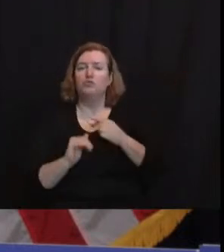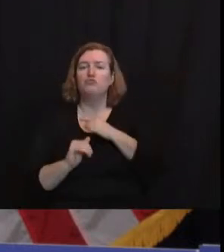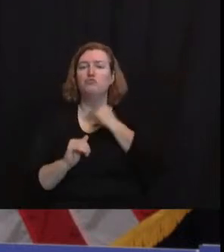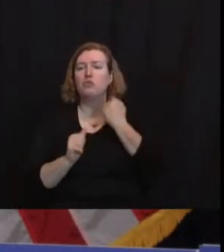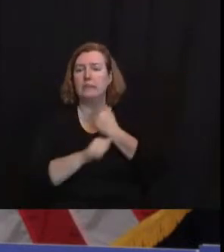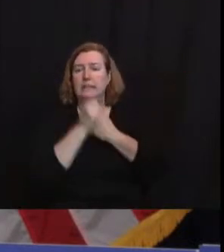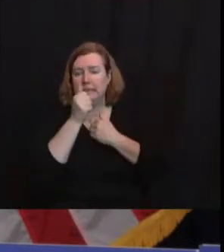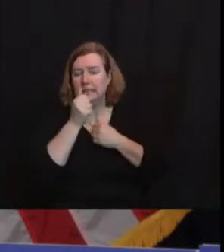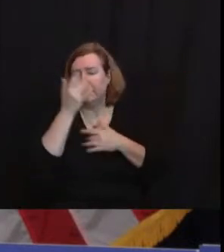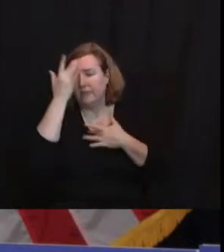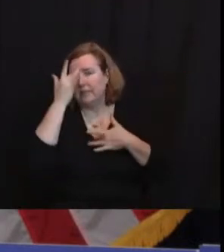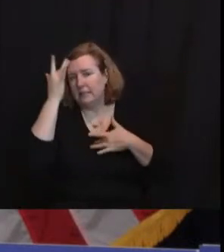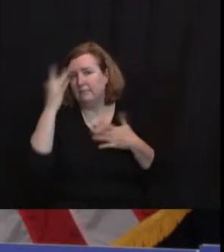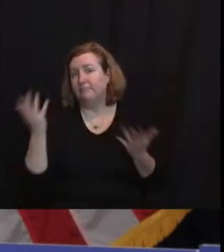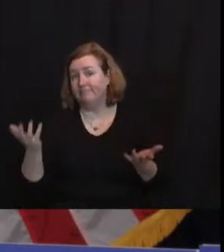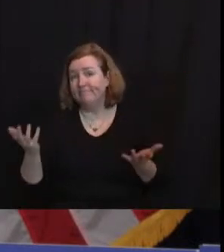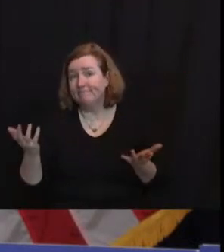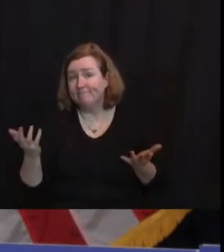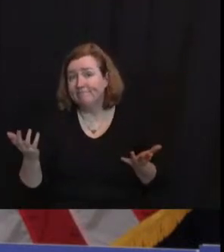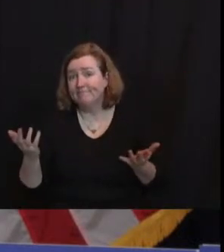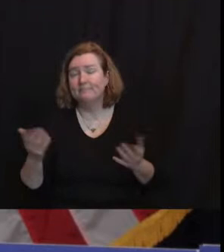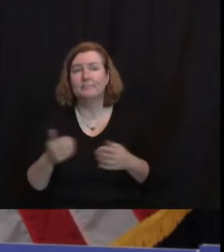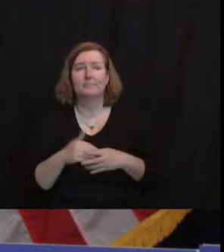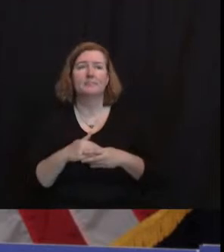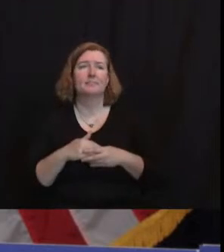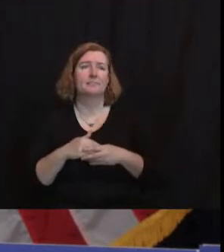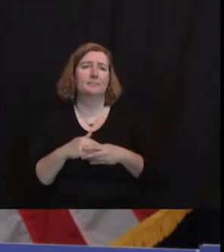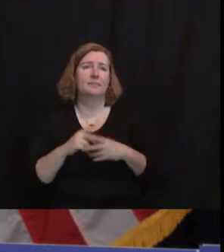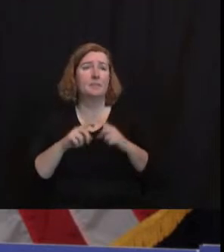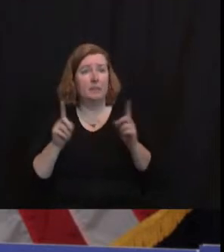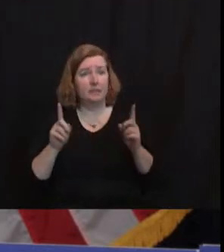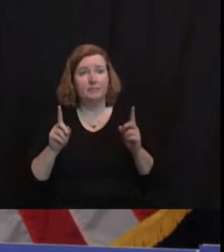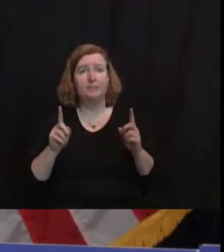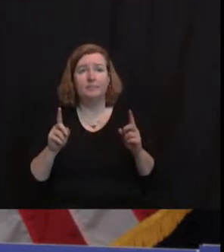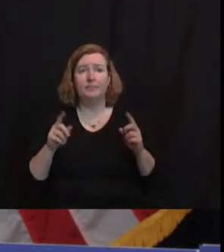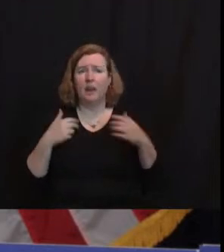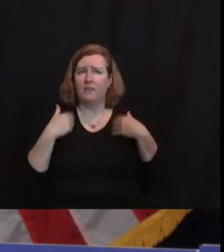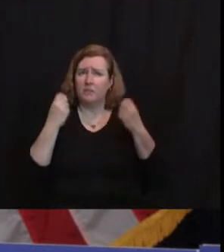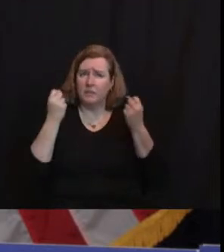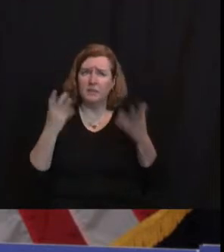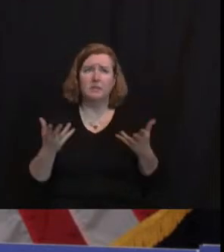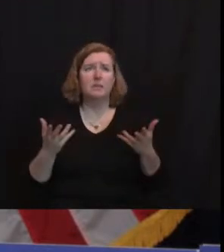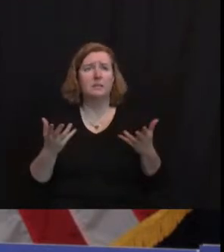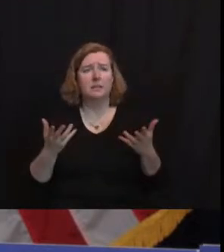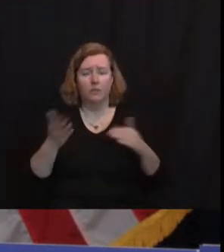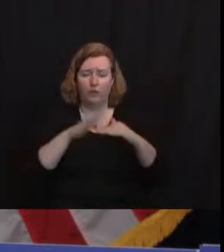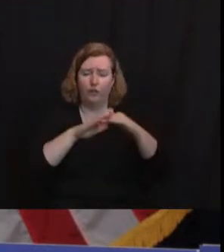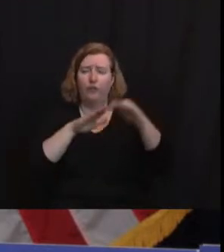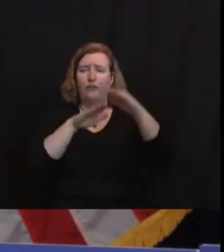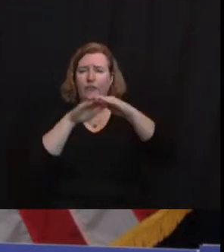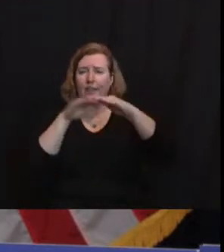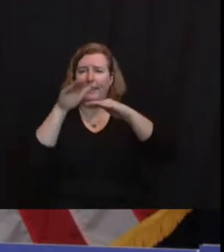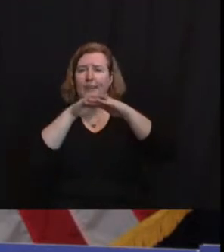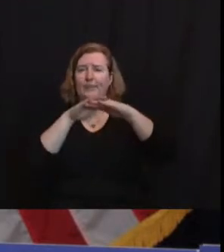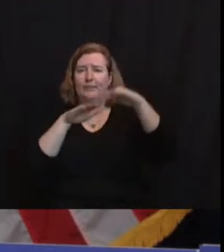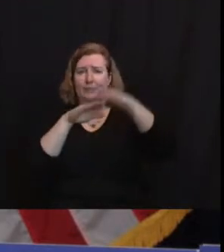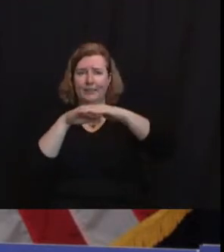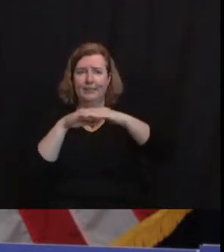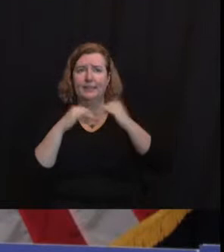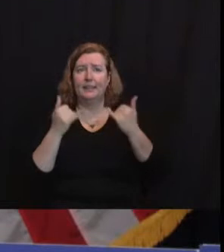those who aren't protected. But there's so many more factors now that we have to consider: the variants, the degree